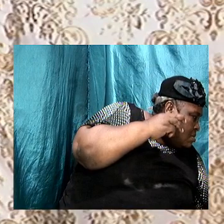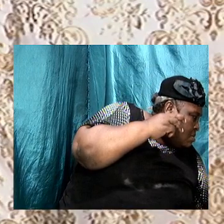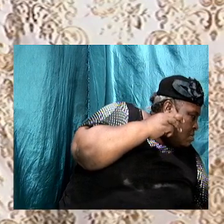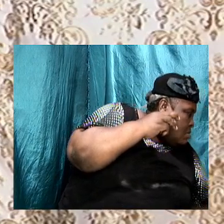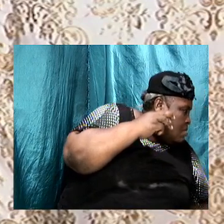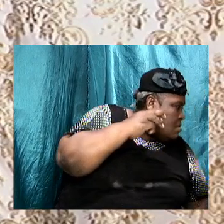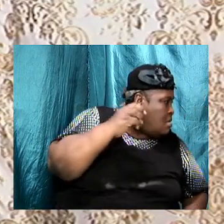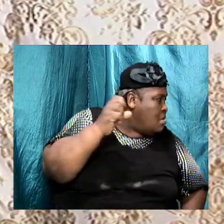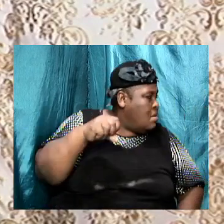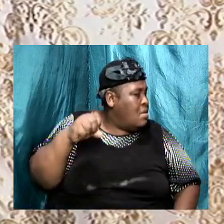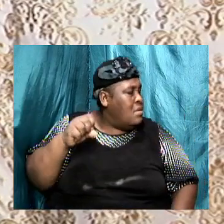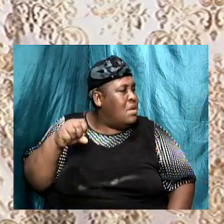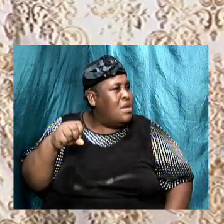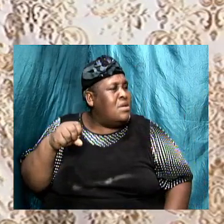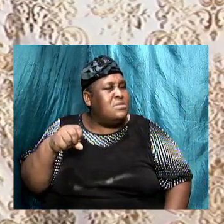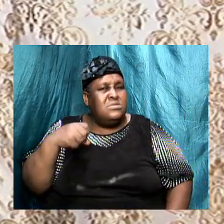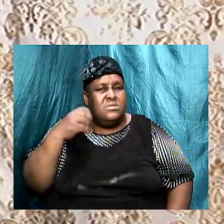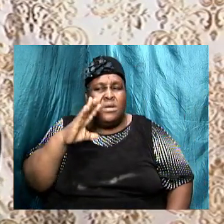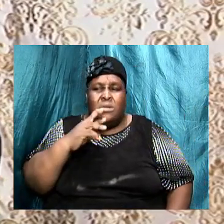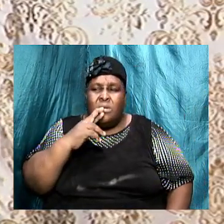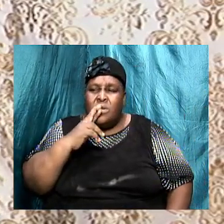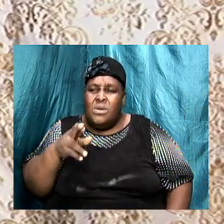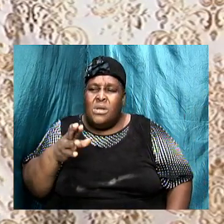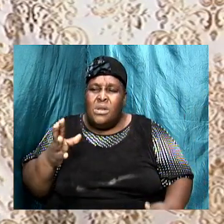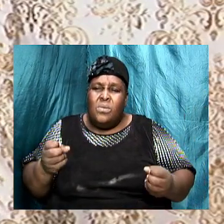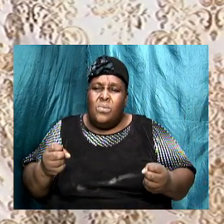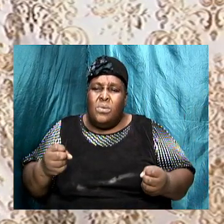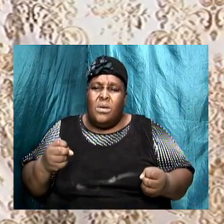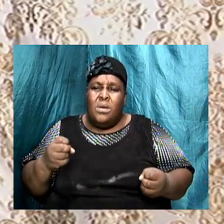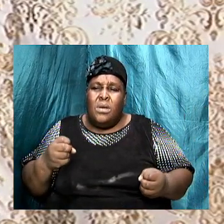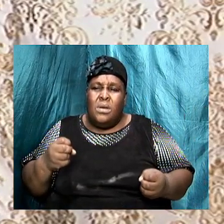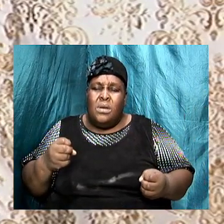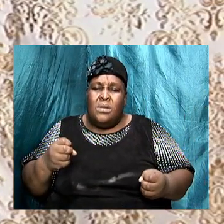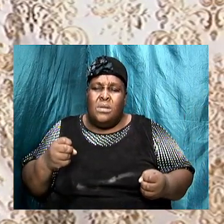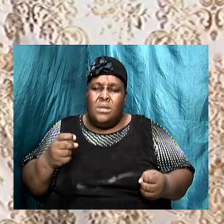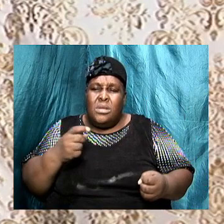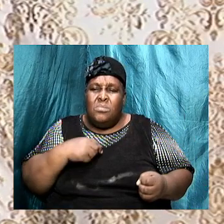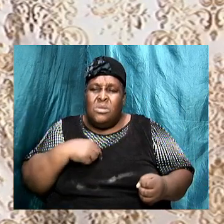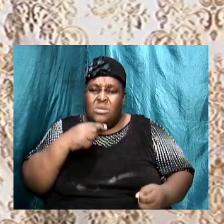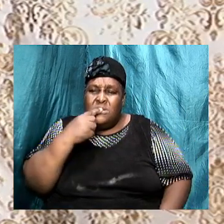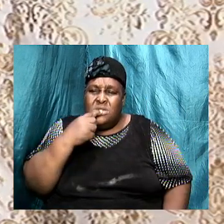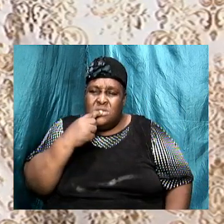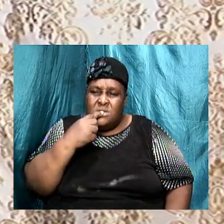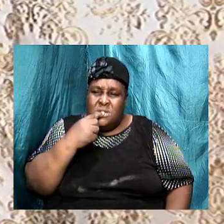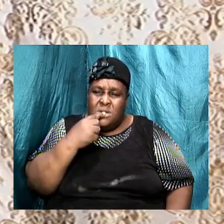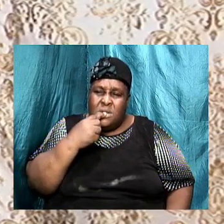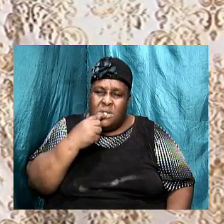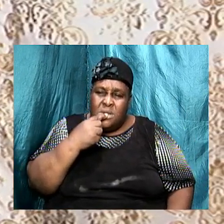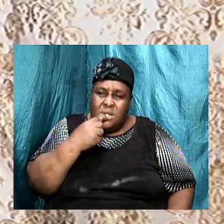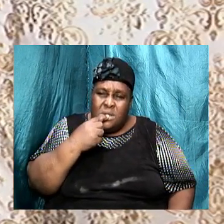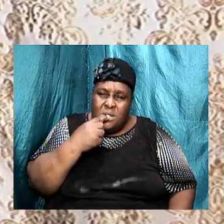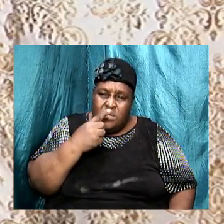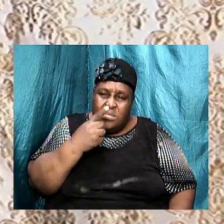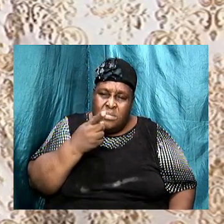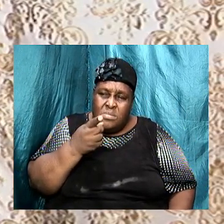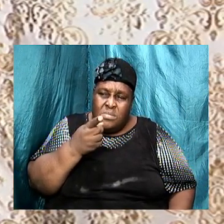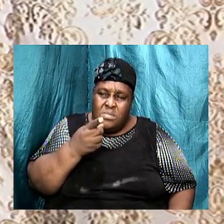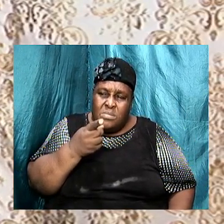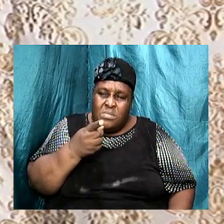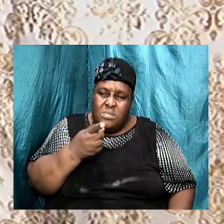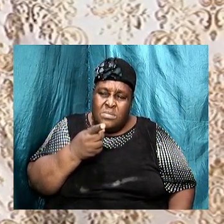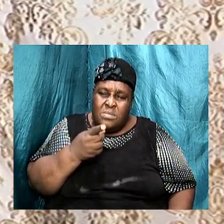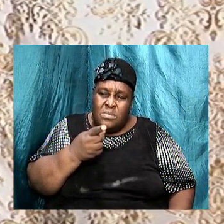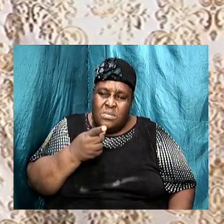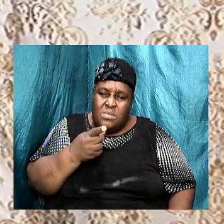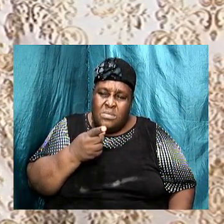if it was God that really wanted me to say it. But when I saw him came over, I know that, look here, this was what God wanted. And I tell you,